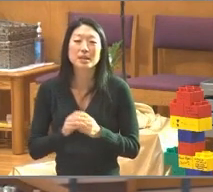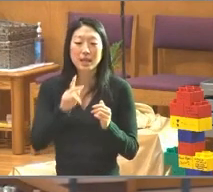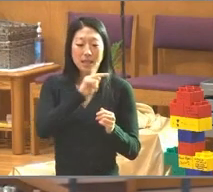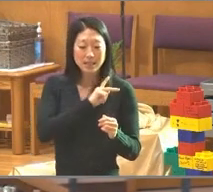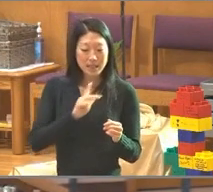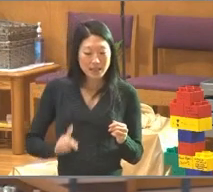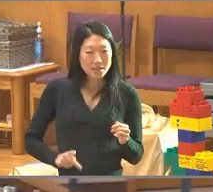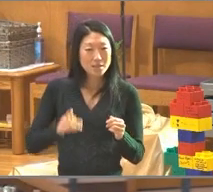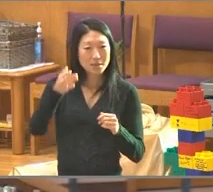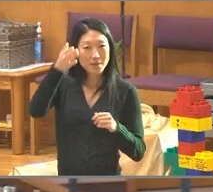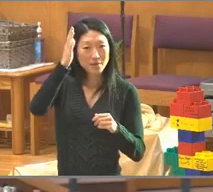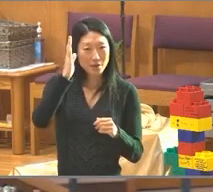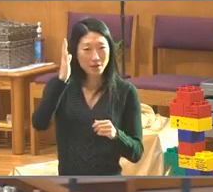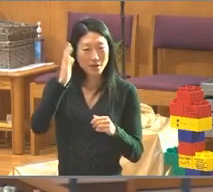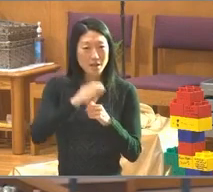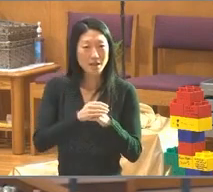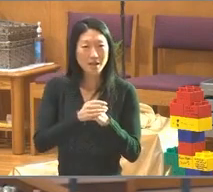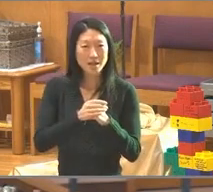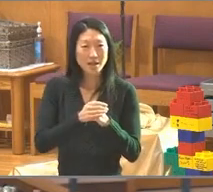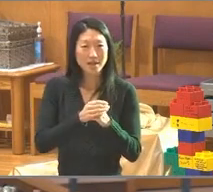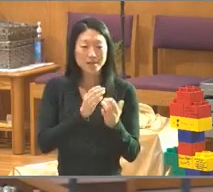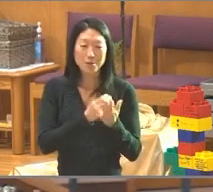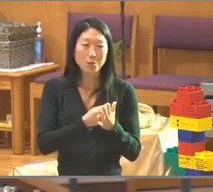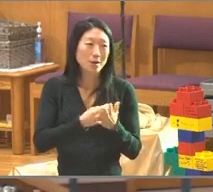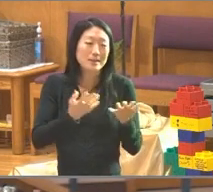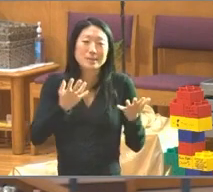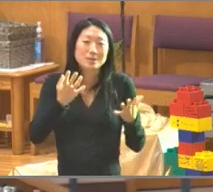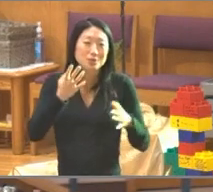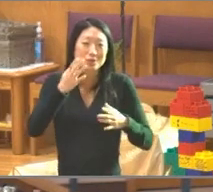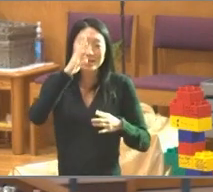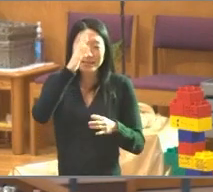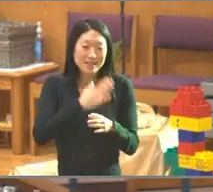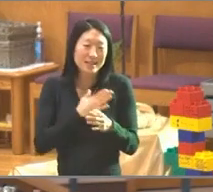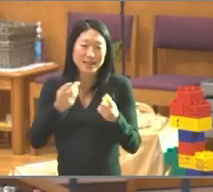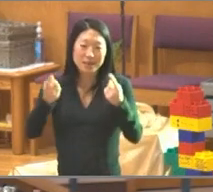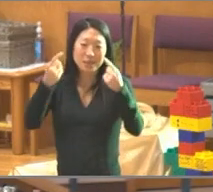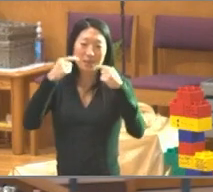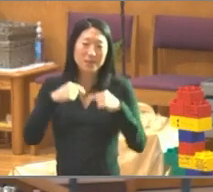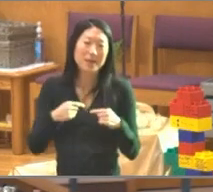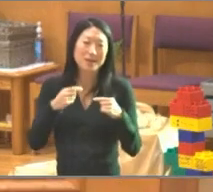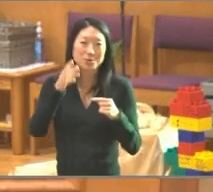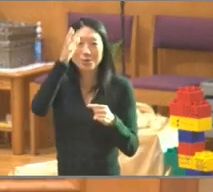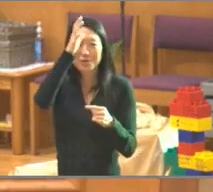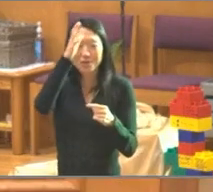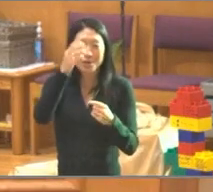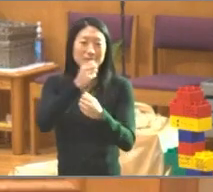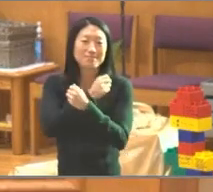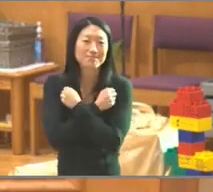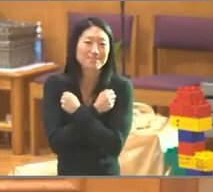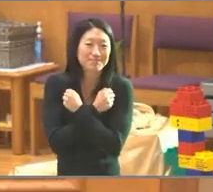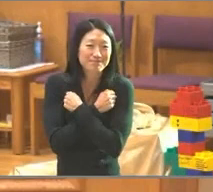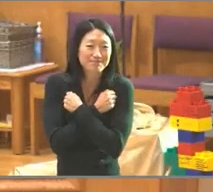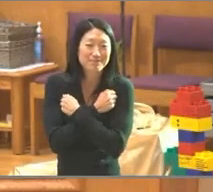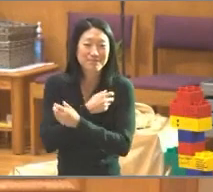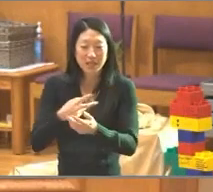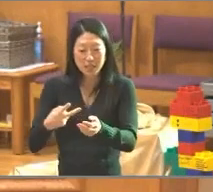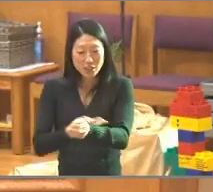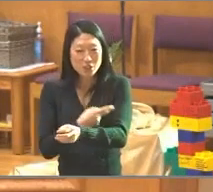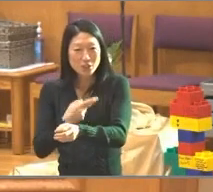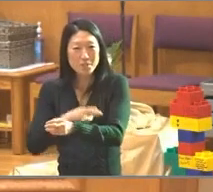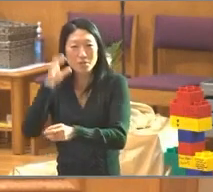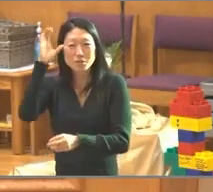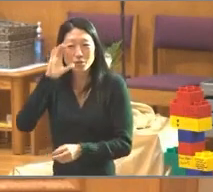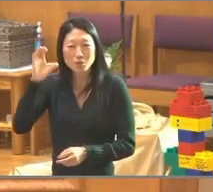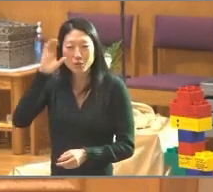of God is a wasteful son returning to a father's loving arms. A shepherd searching for one